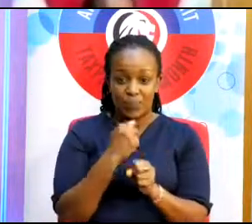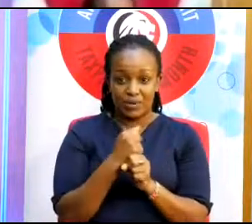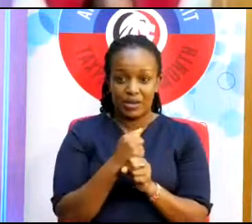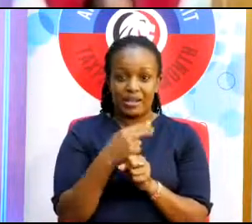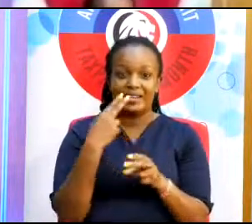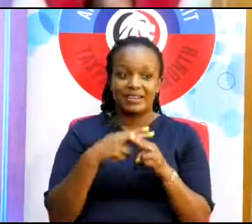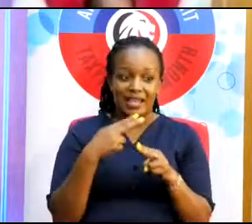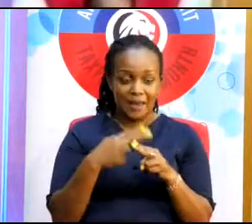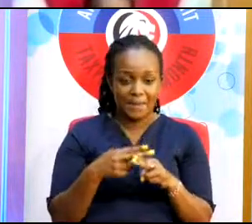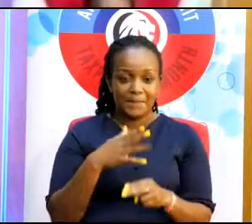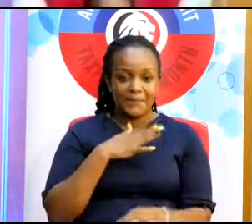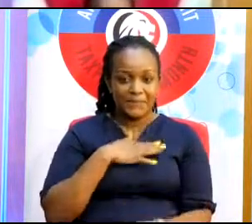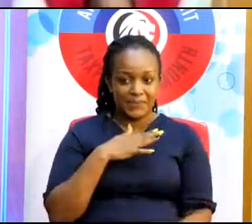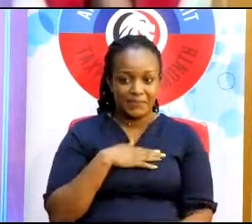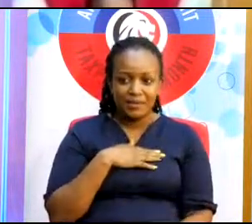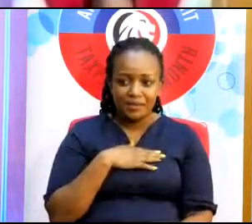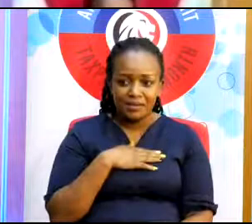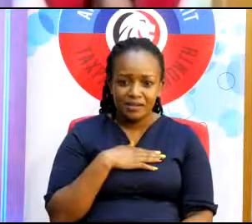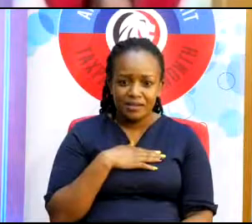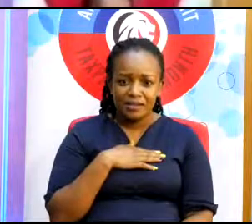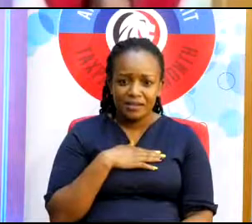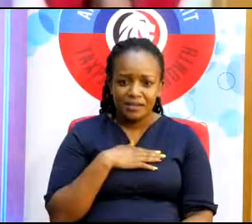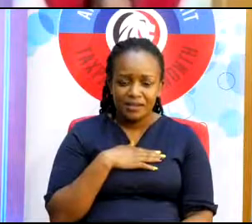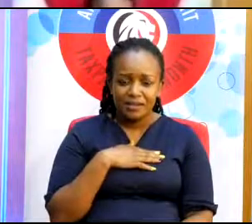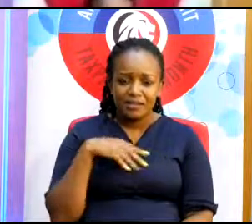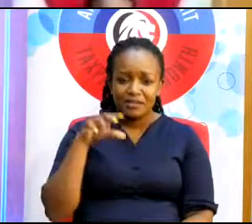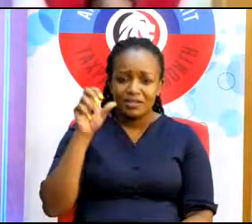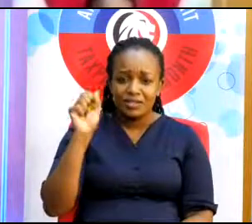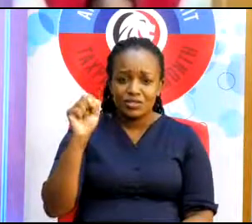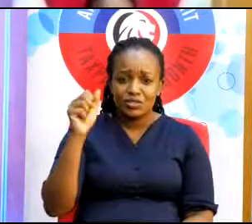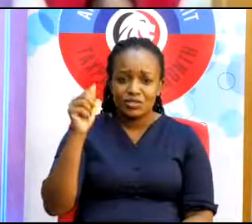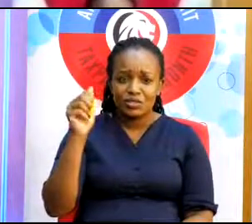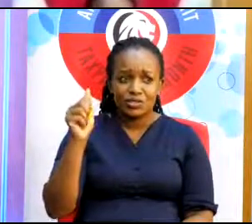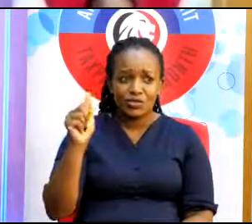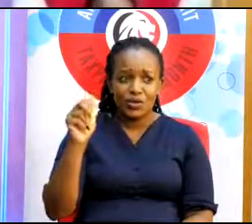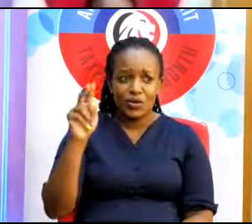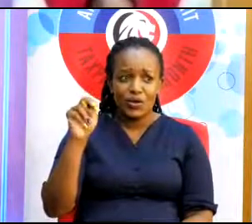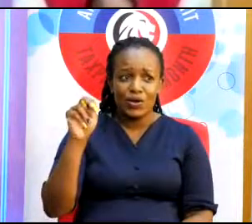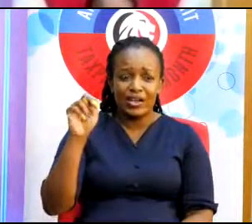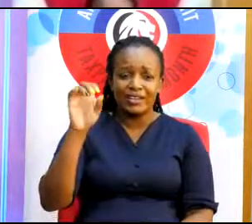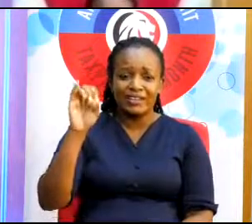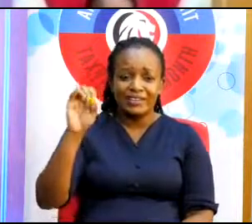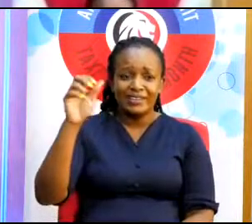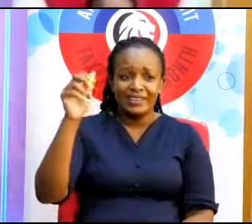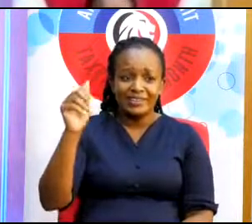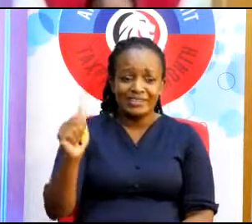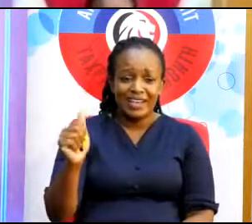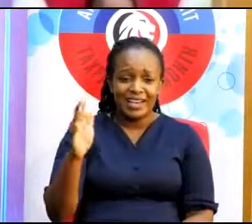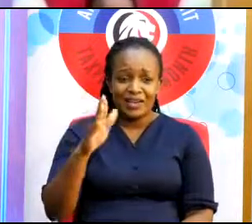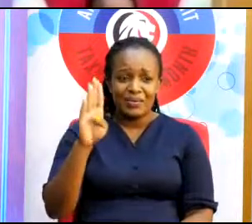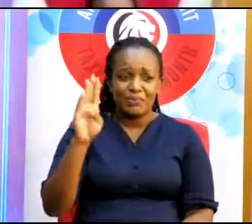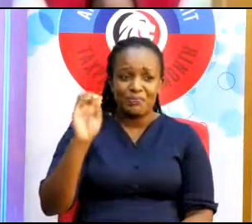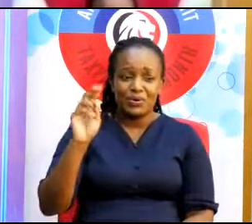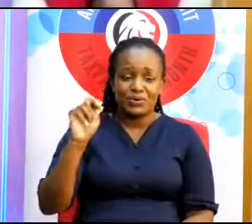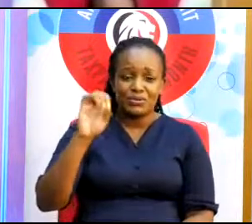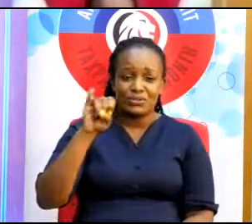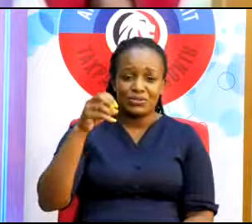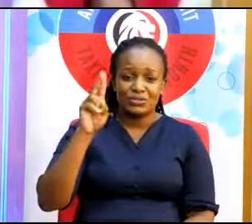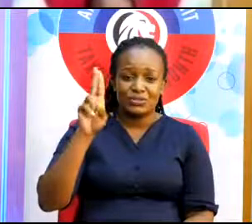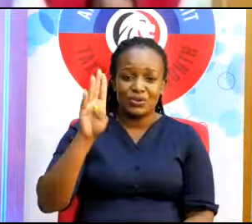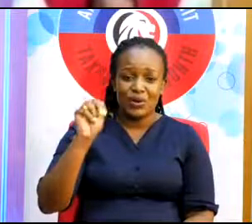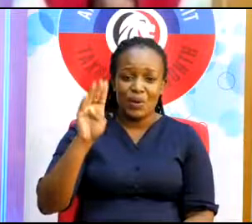name is pronounced Sanya Bonjubola. And let me, on behalf of my executive chairman,